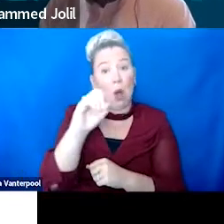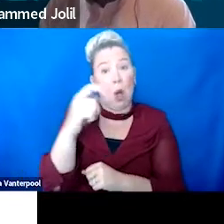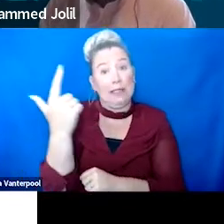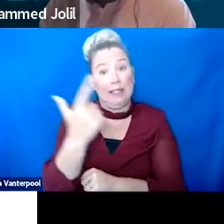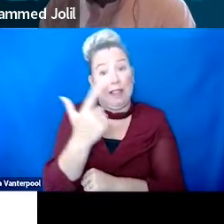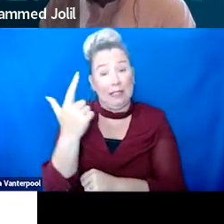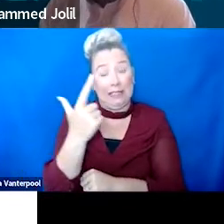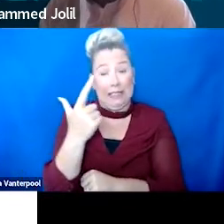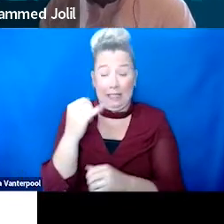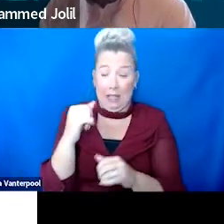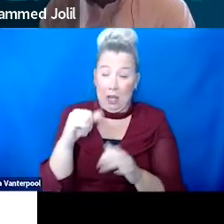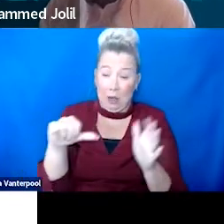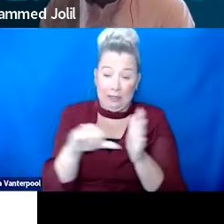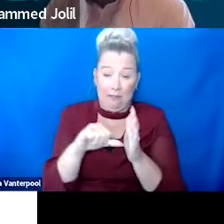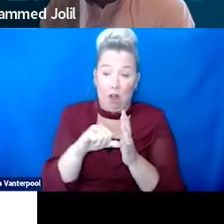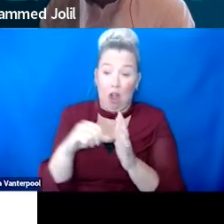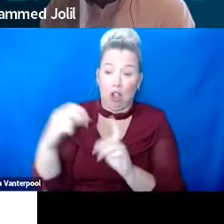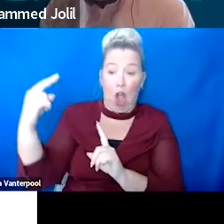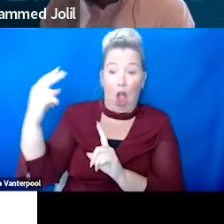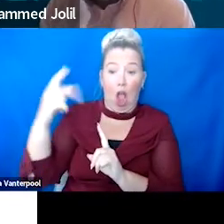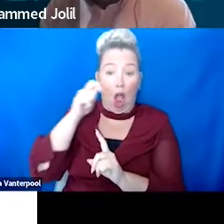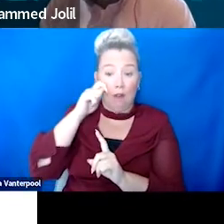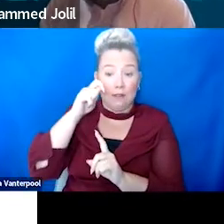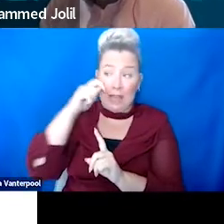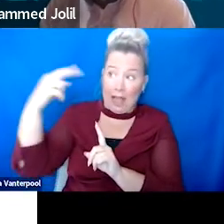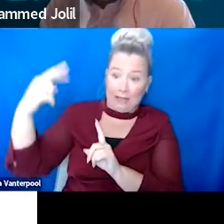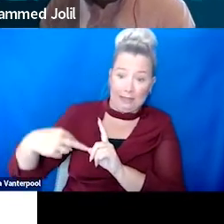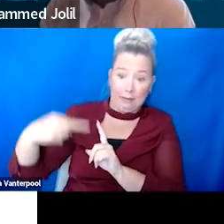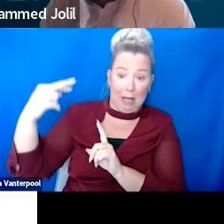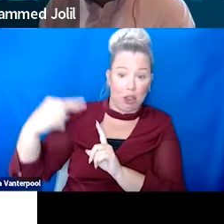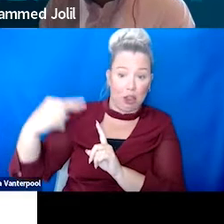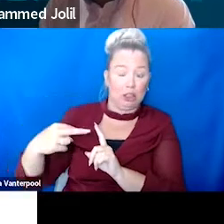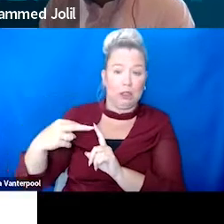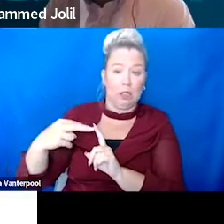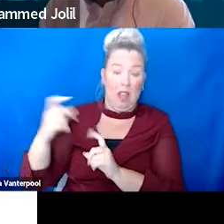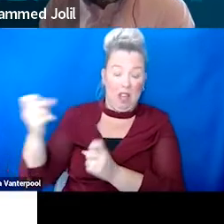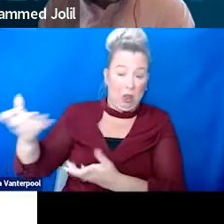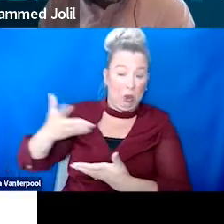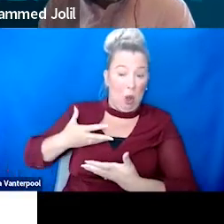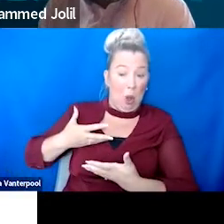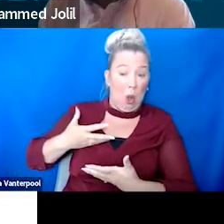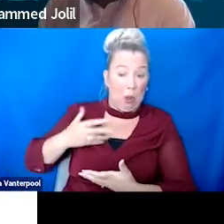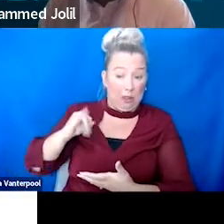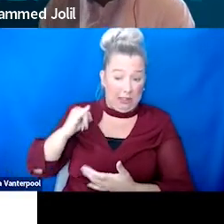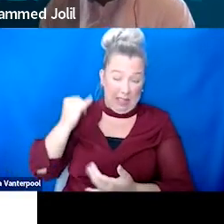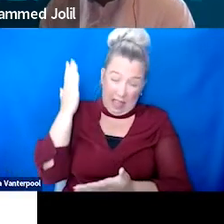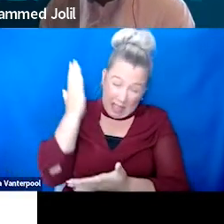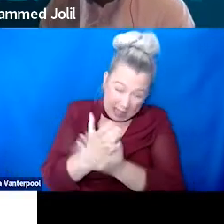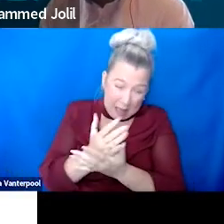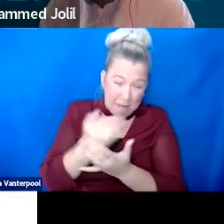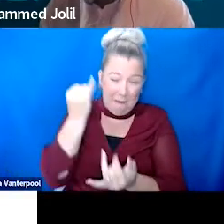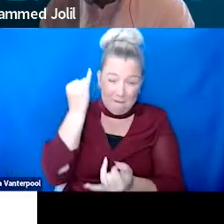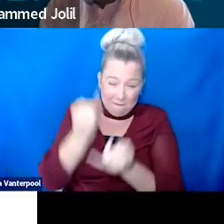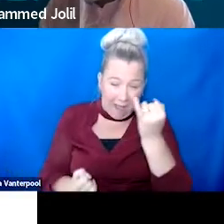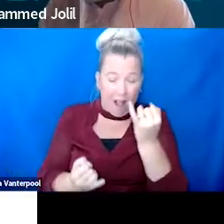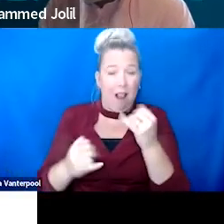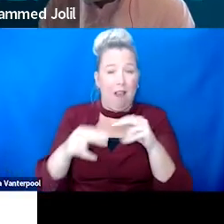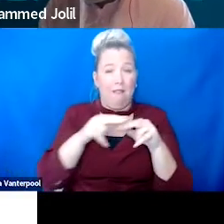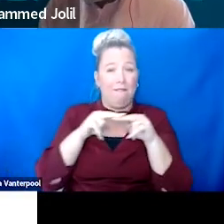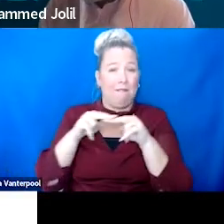difficult Ofsted inspection, which told us that we were really failing our children and families